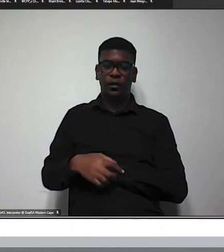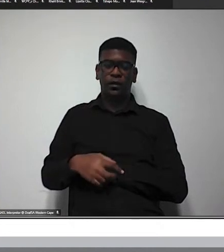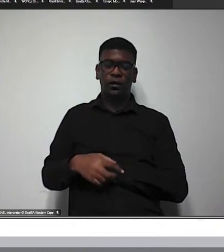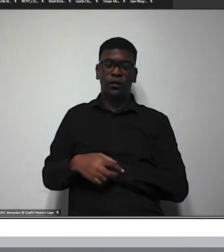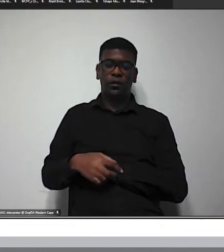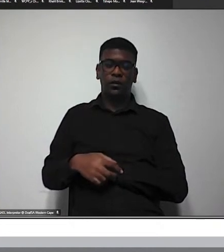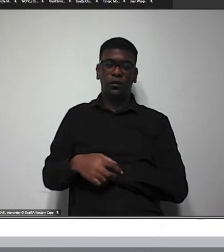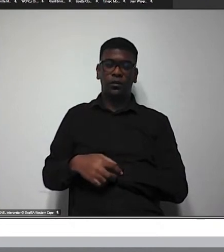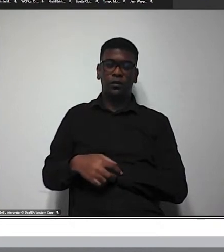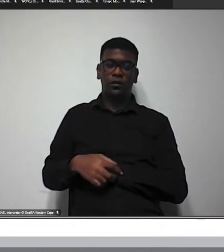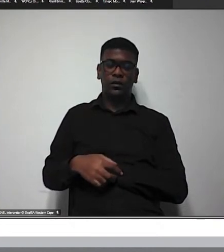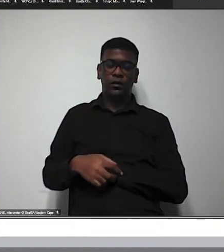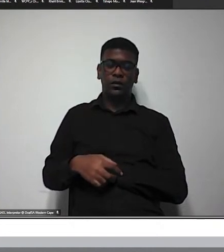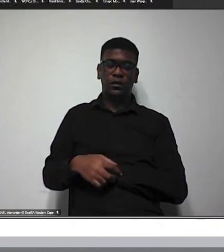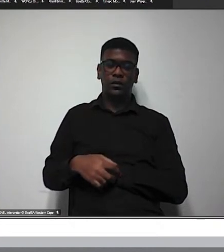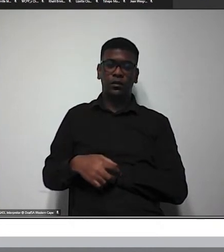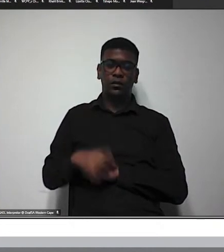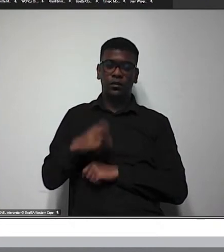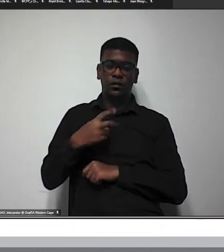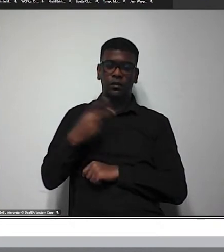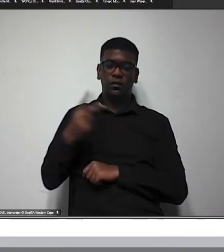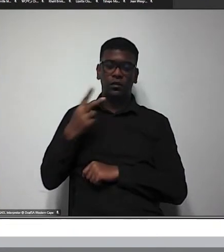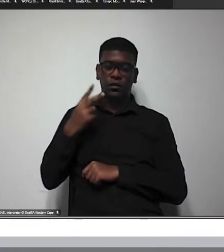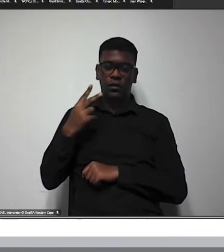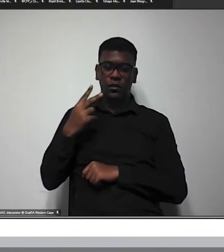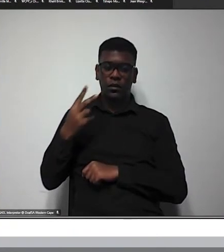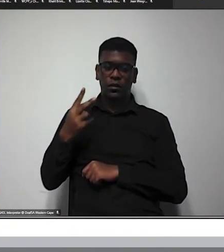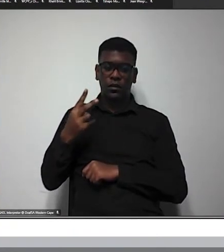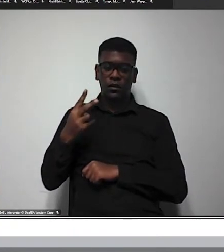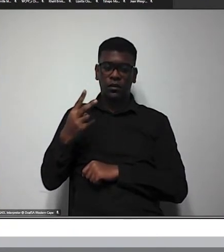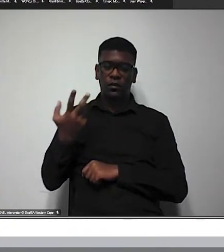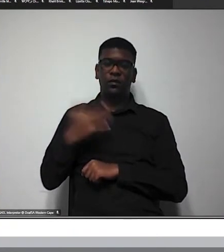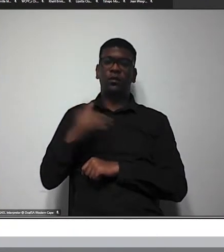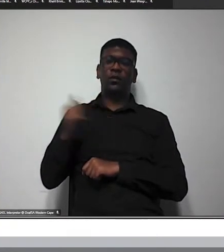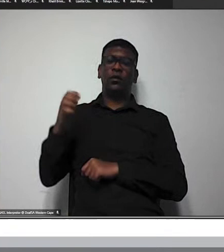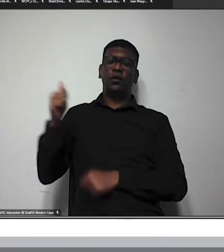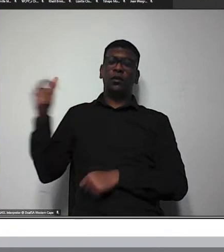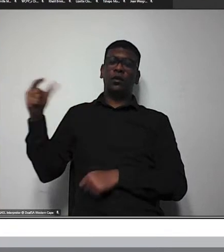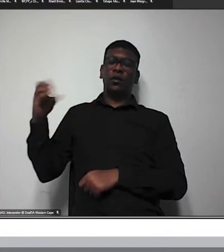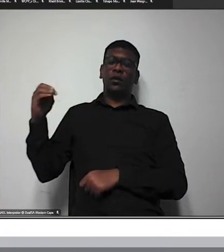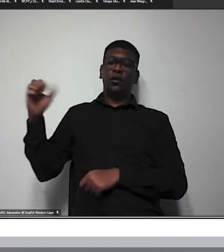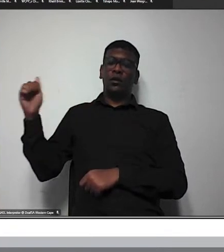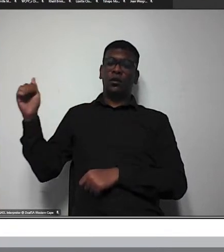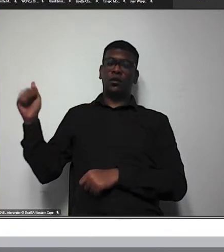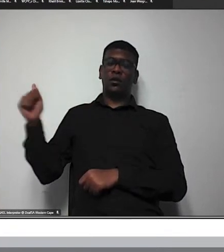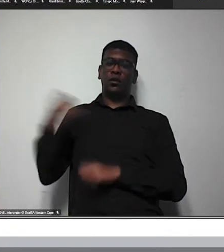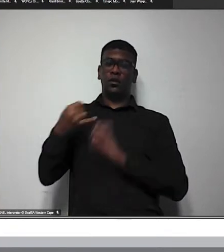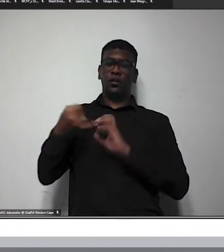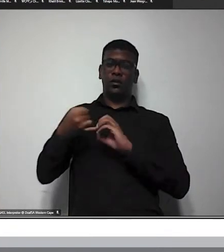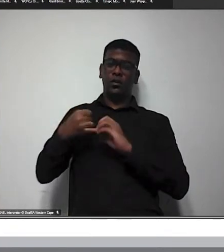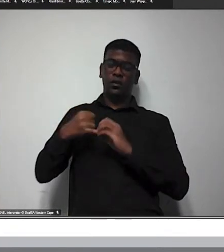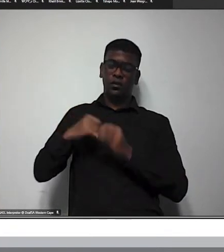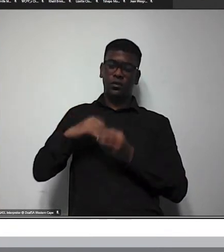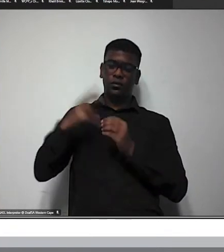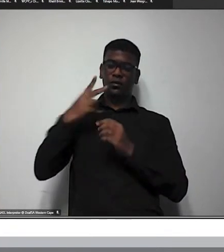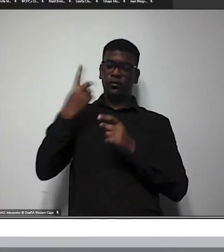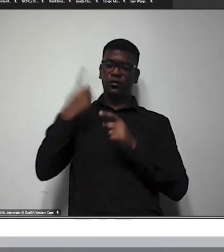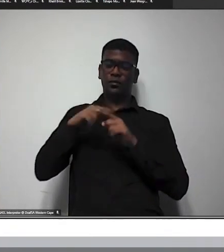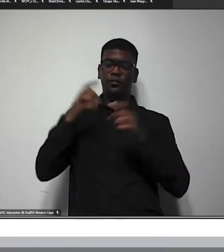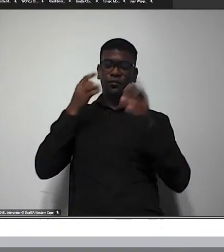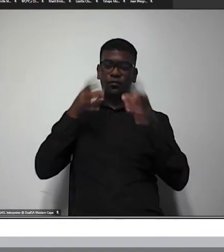actually the or how Seychelles actually graduated actually from AGOA, we will actually definitely try and look for the information and actually